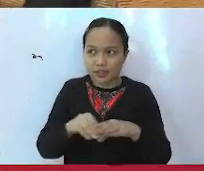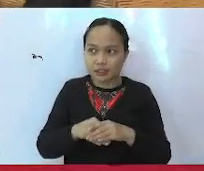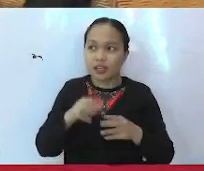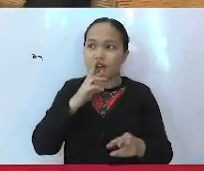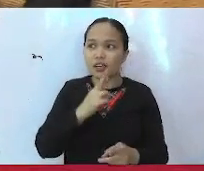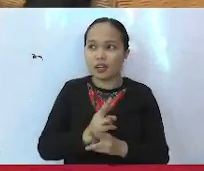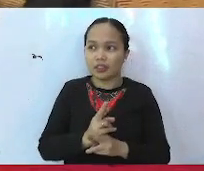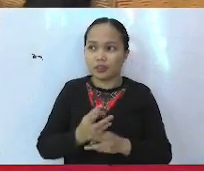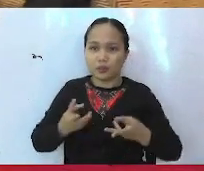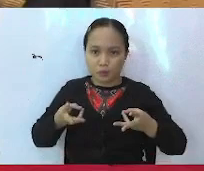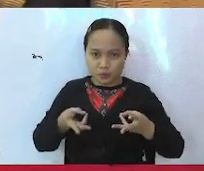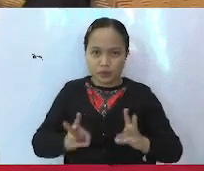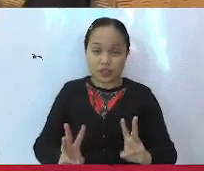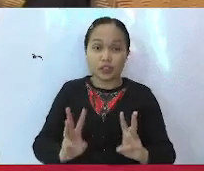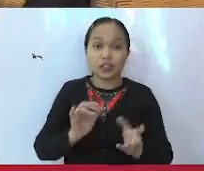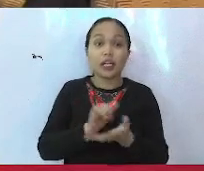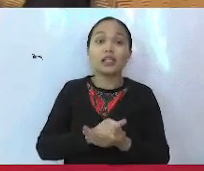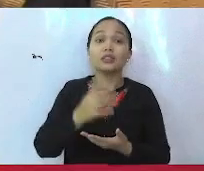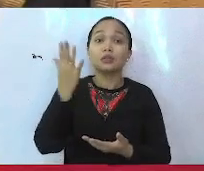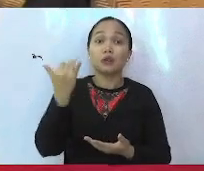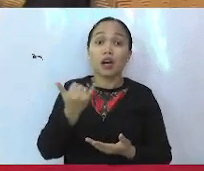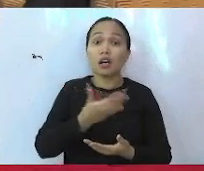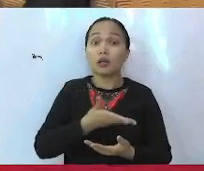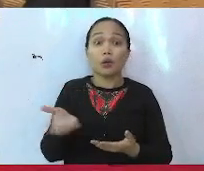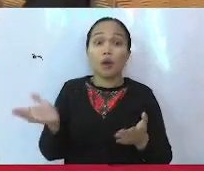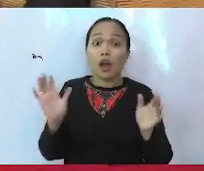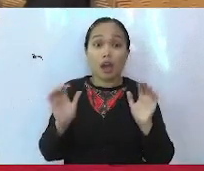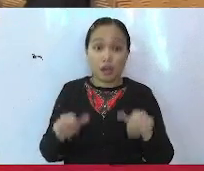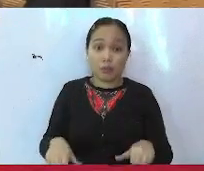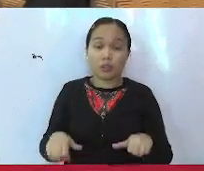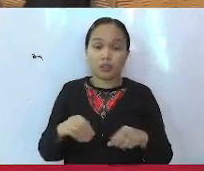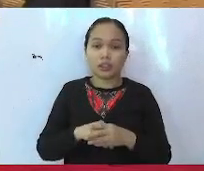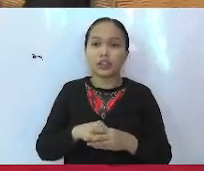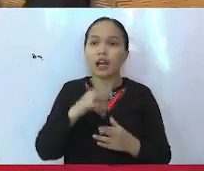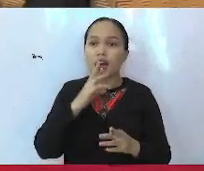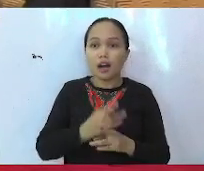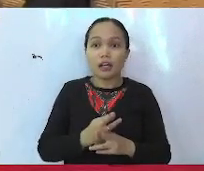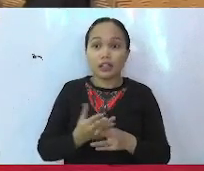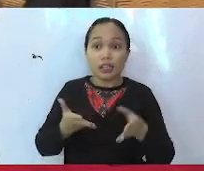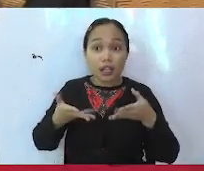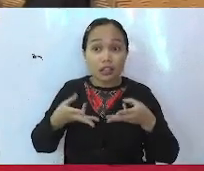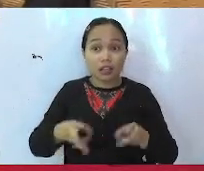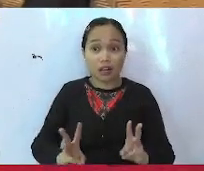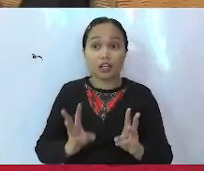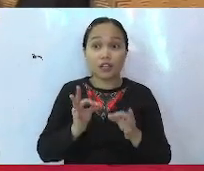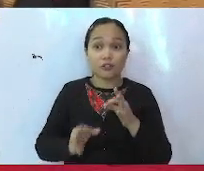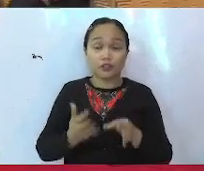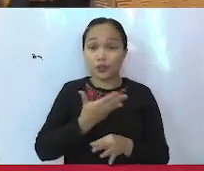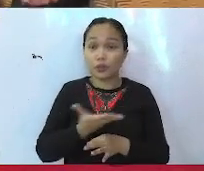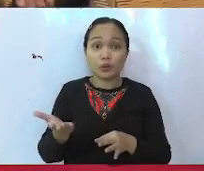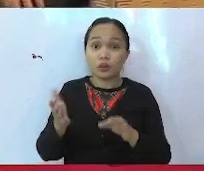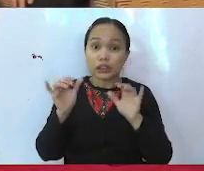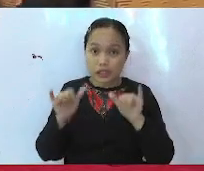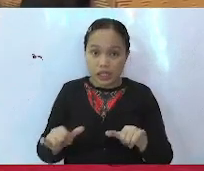in the right track. Yes, that's why you will be able to stay in the right track if you remain on your primary position. Because